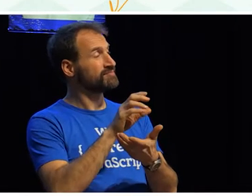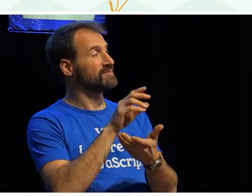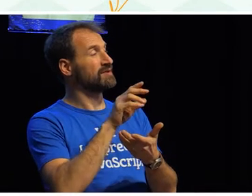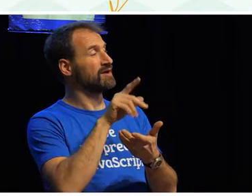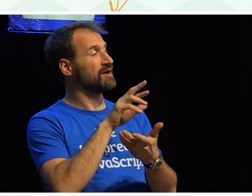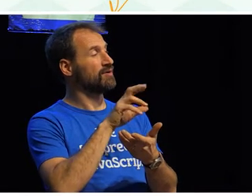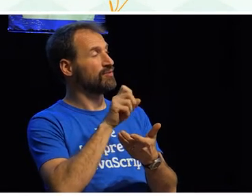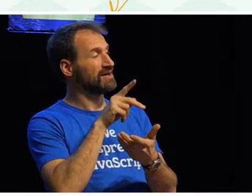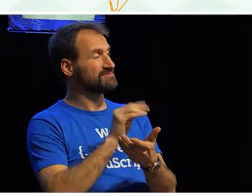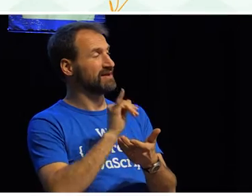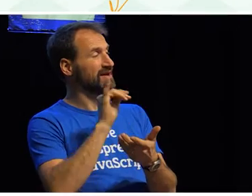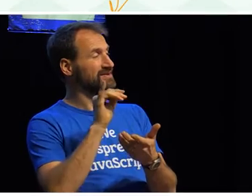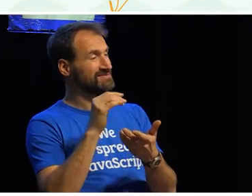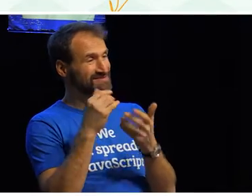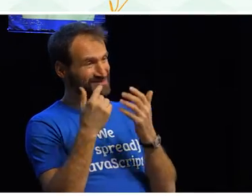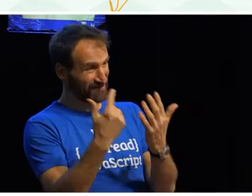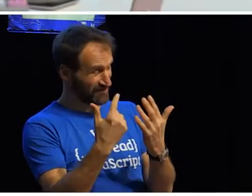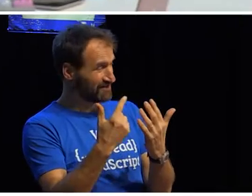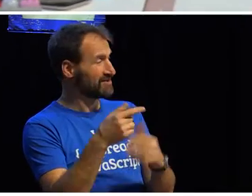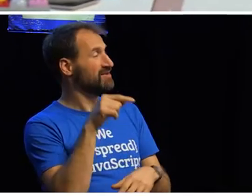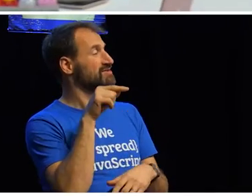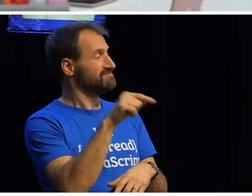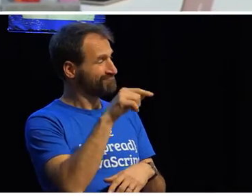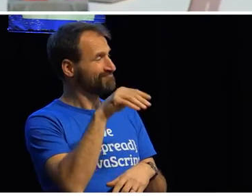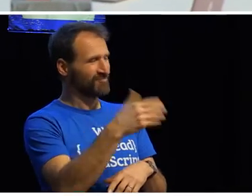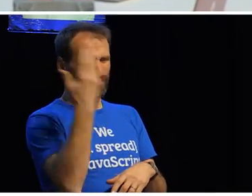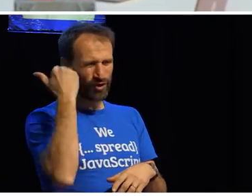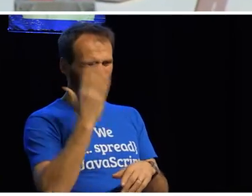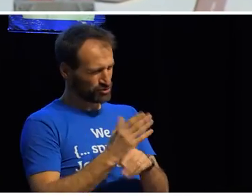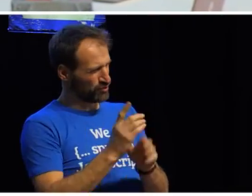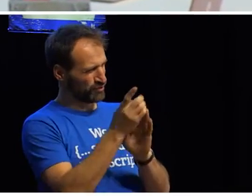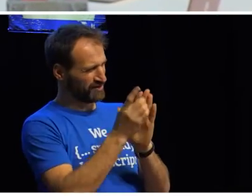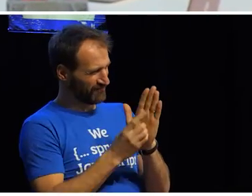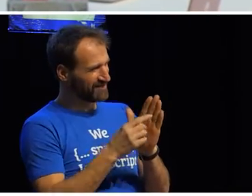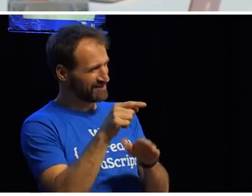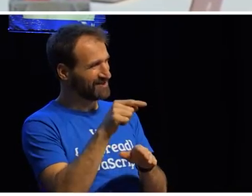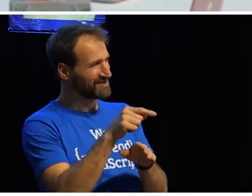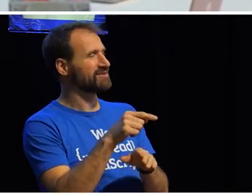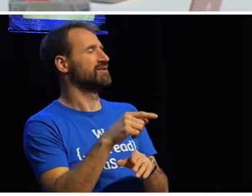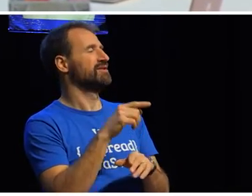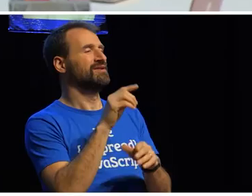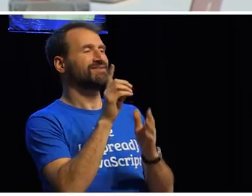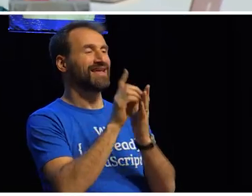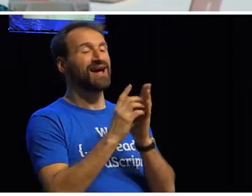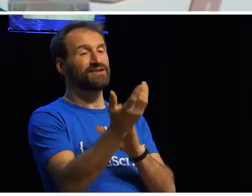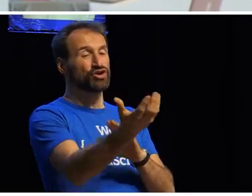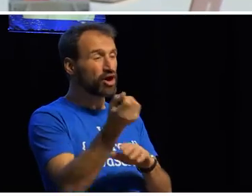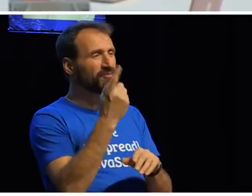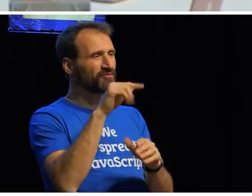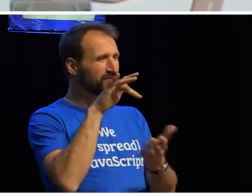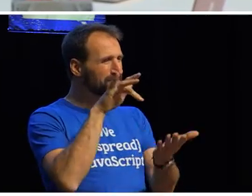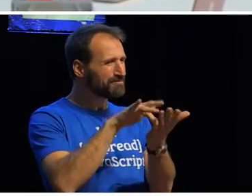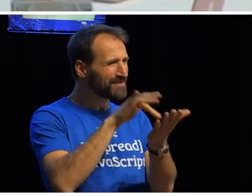is actually GPIO pin number I was referring earlier, because the data is coming from middle pin of